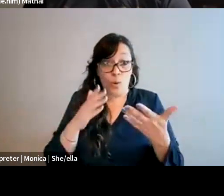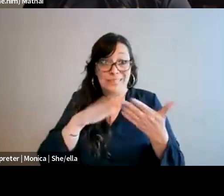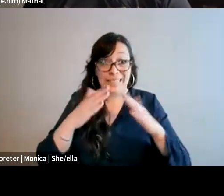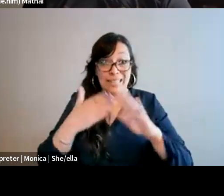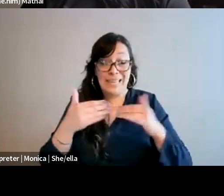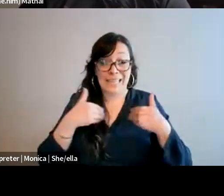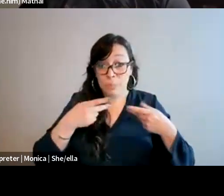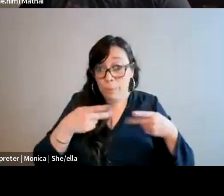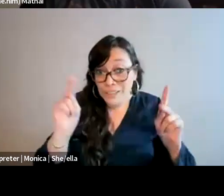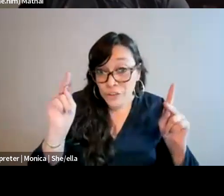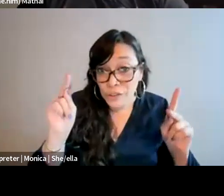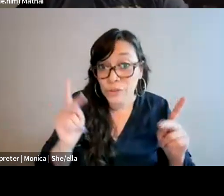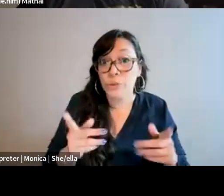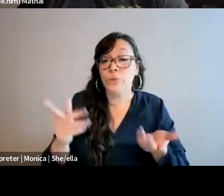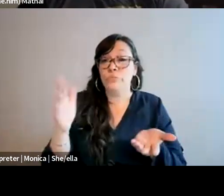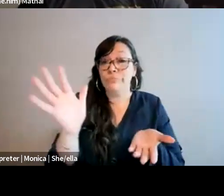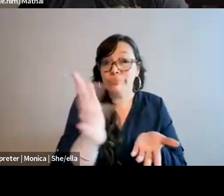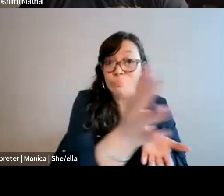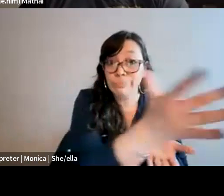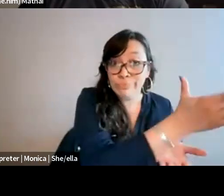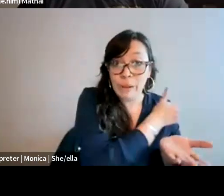everyone understands the consequences if you don't.